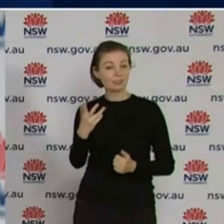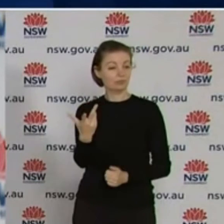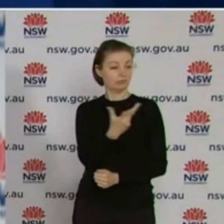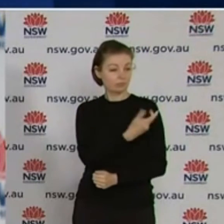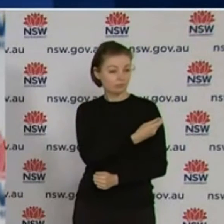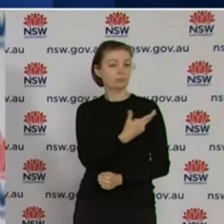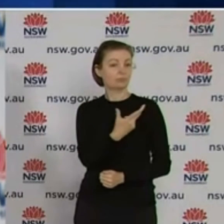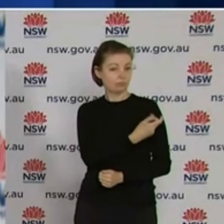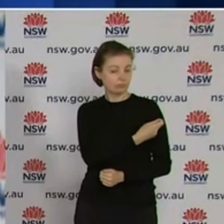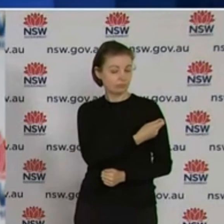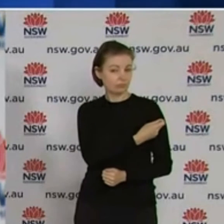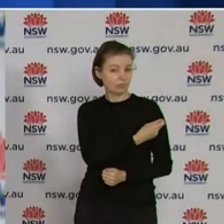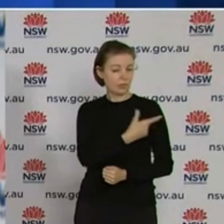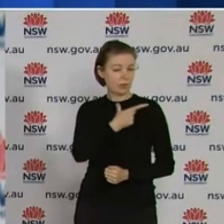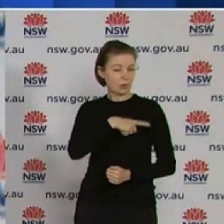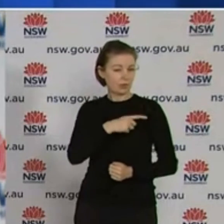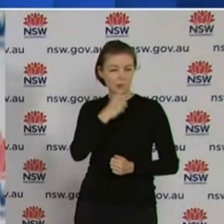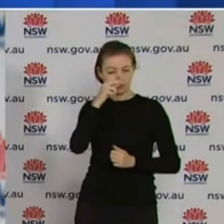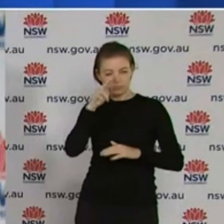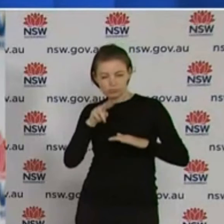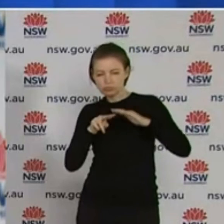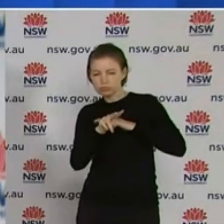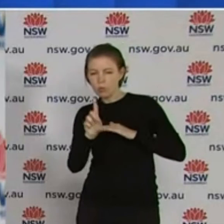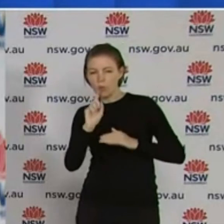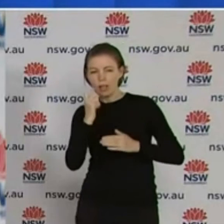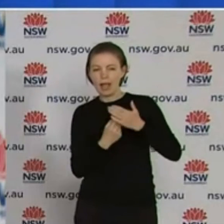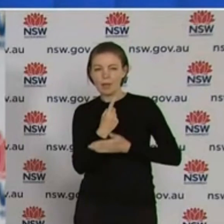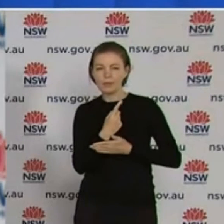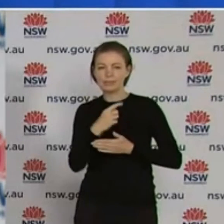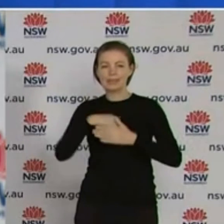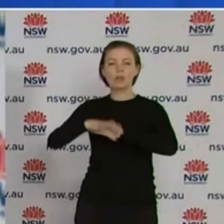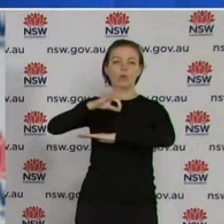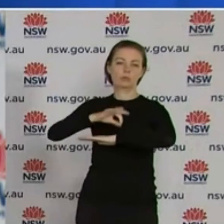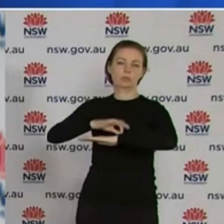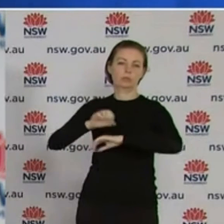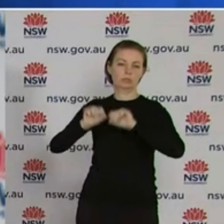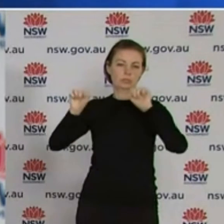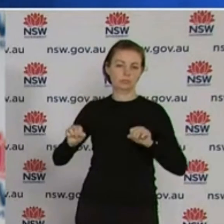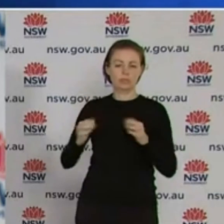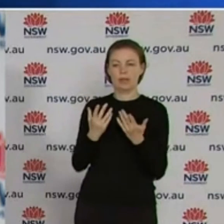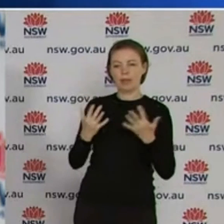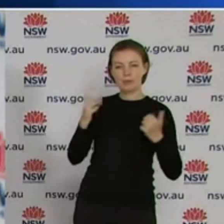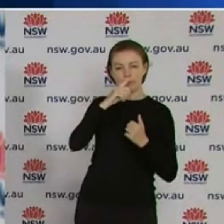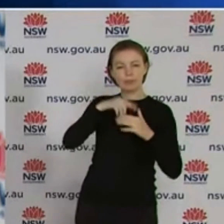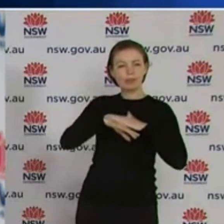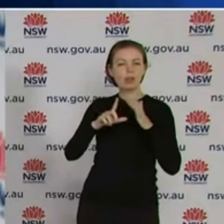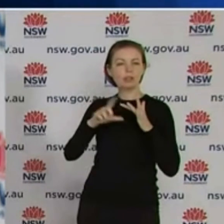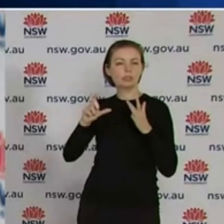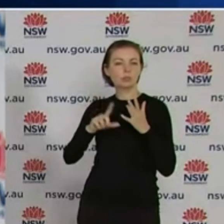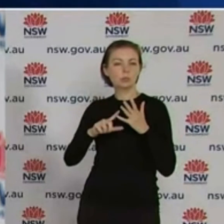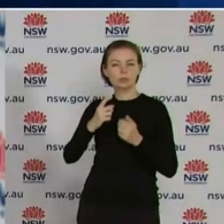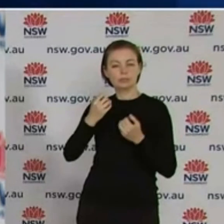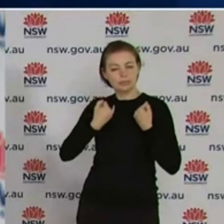you what is likely to happen in your hospital system and your intensive care units. And they're the figures we need to watch, because at no